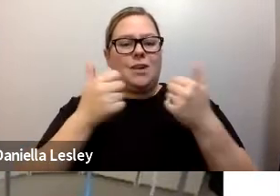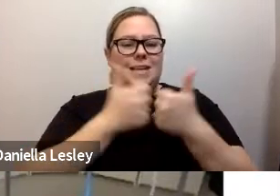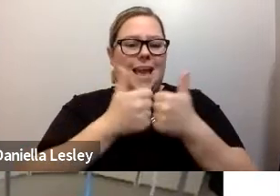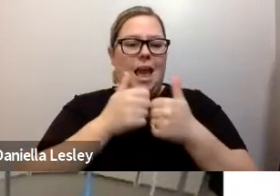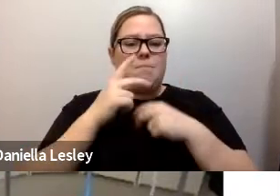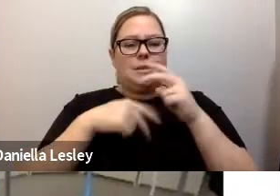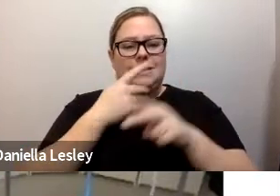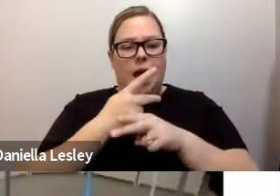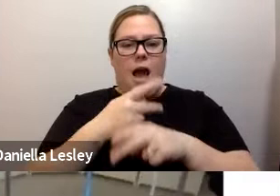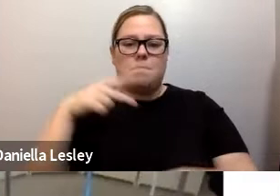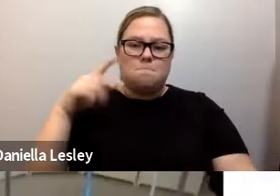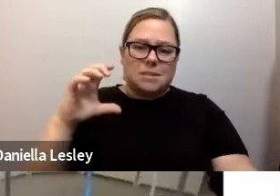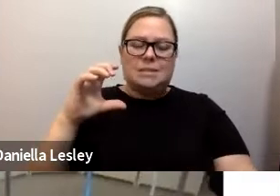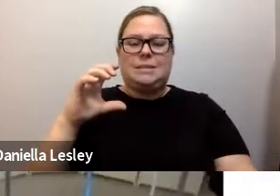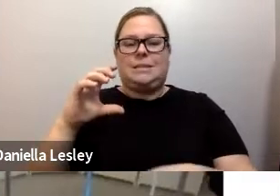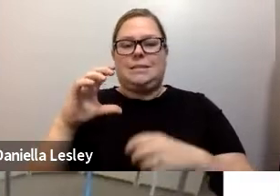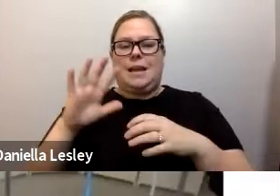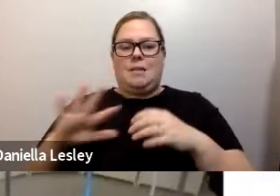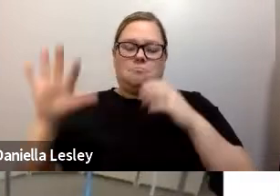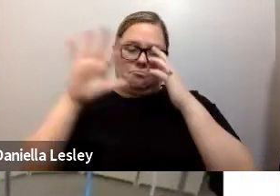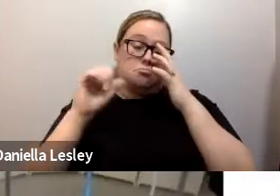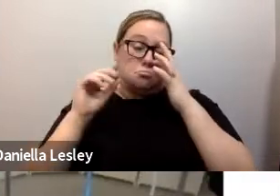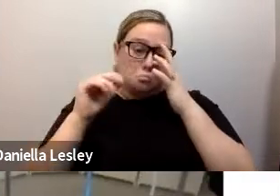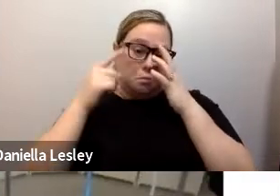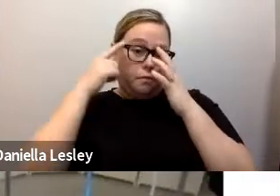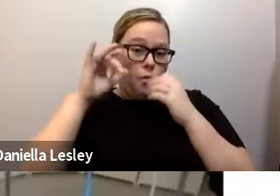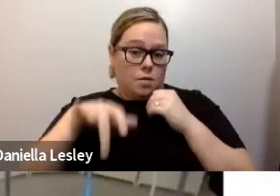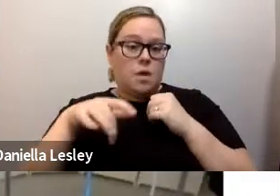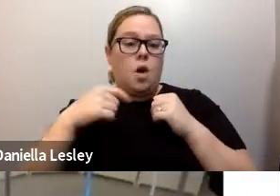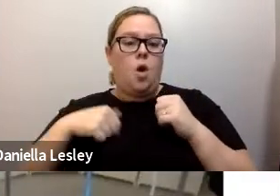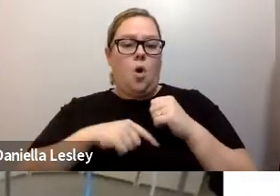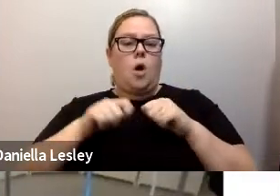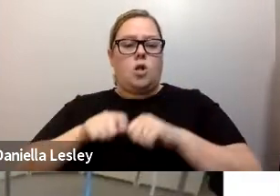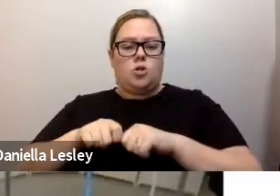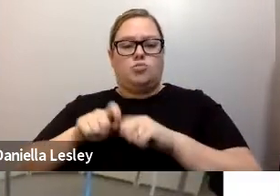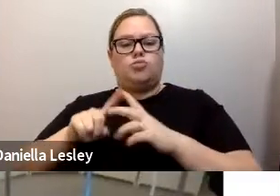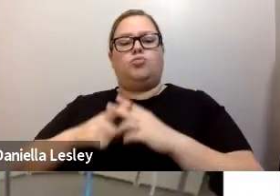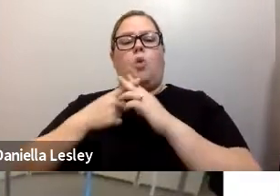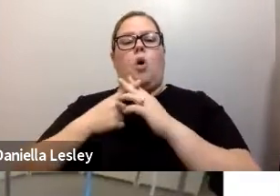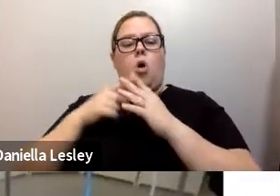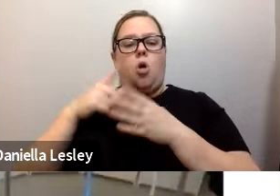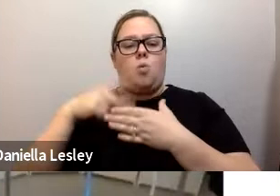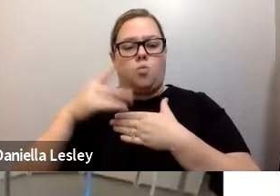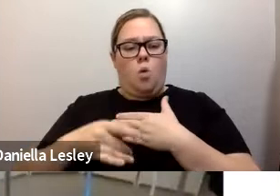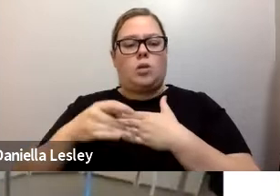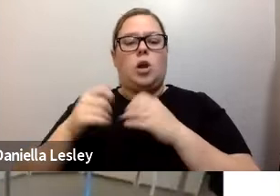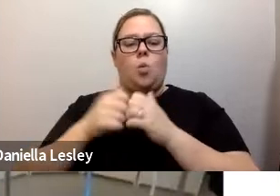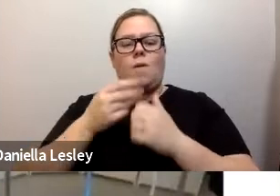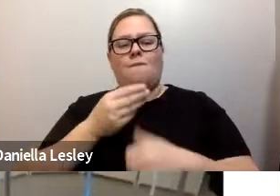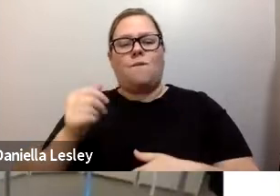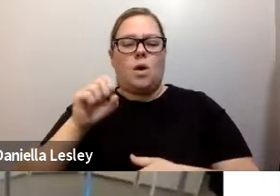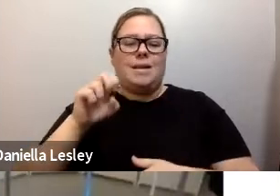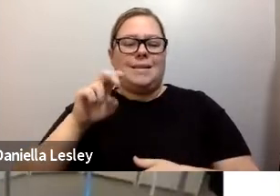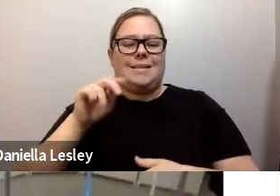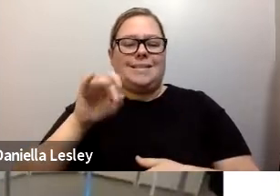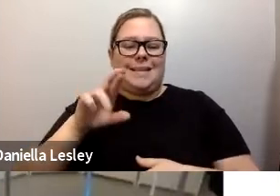and PCs out there. So for that, we kind of launched the project with a couple of senior design teams from